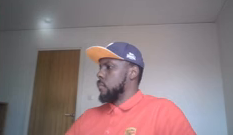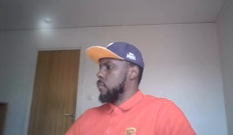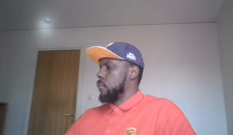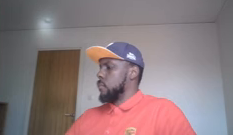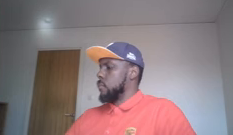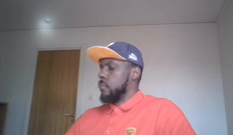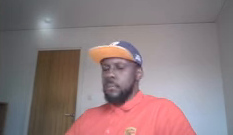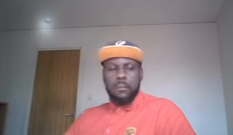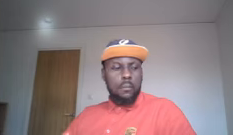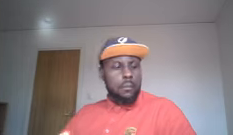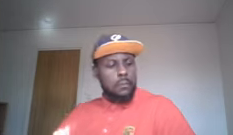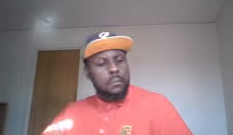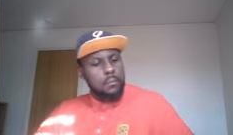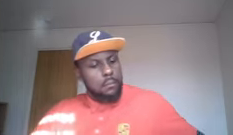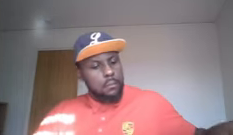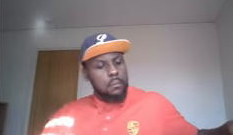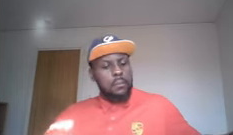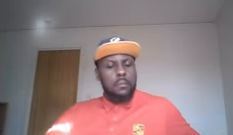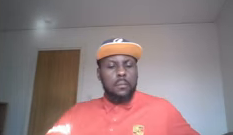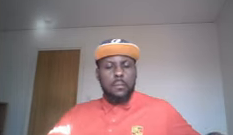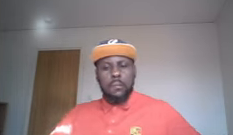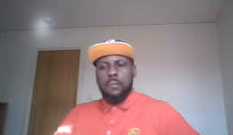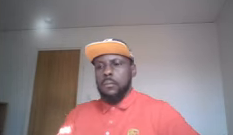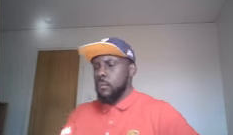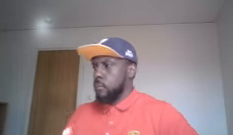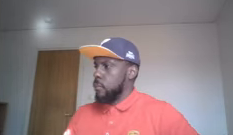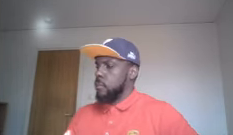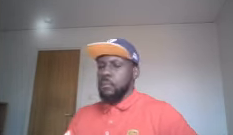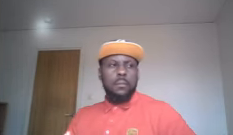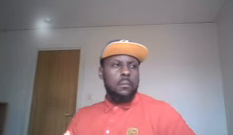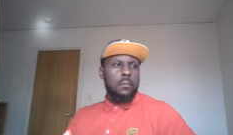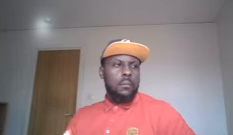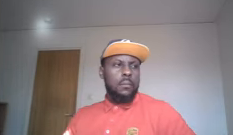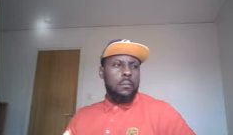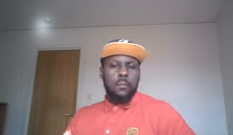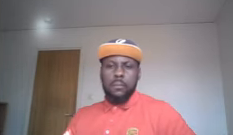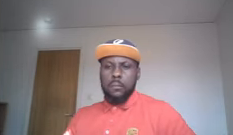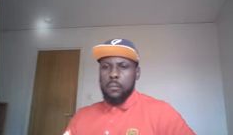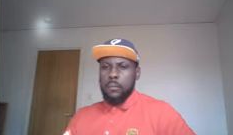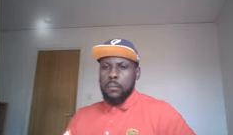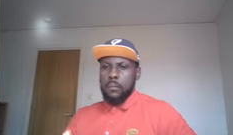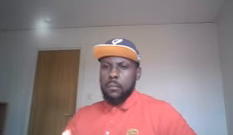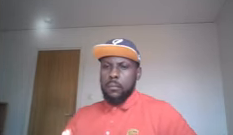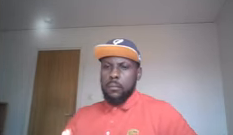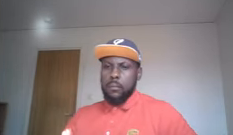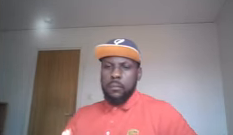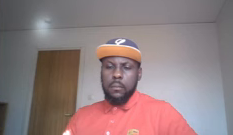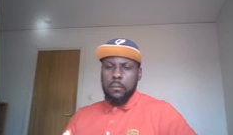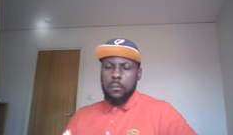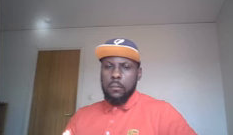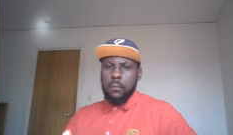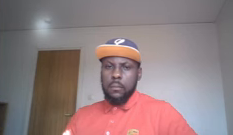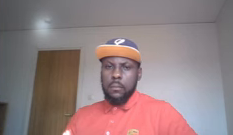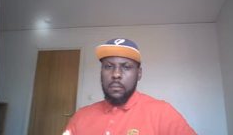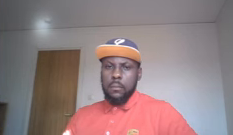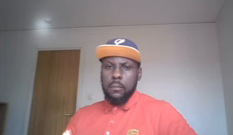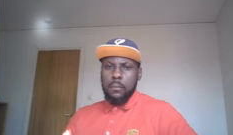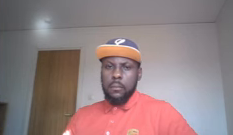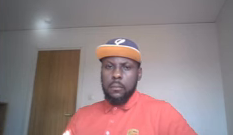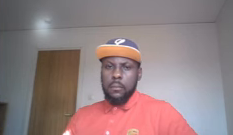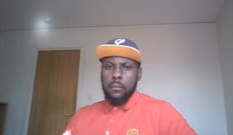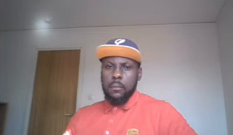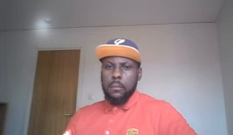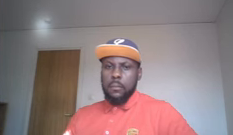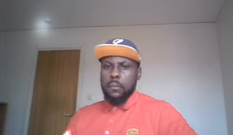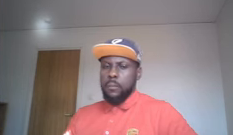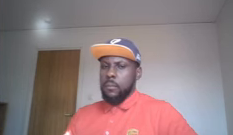macroeconomic policy inefficiencies and gaps, nor mere technical challenges in the execution and